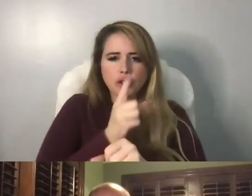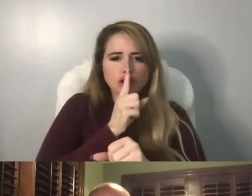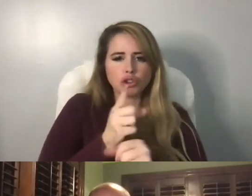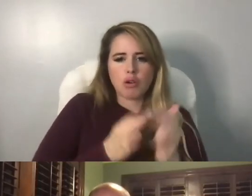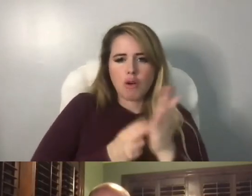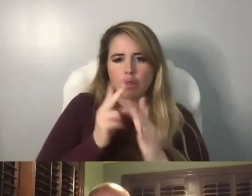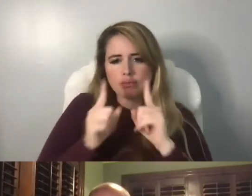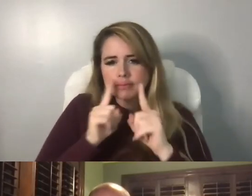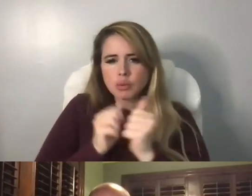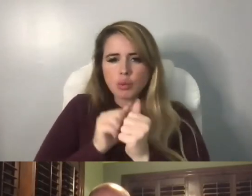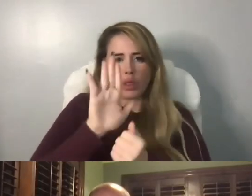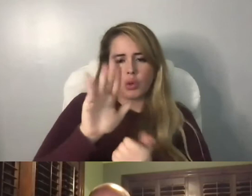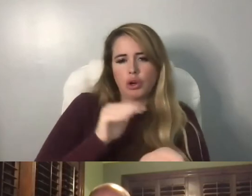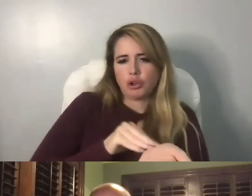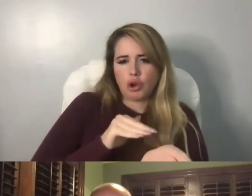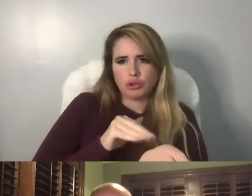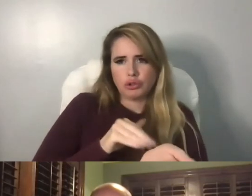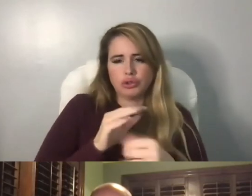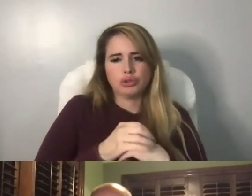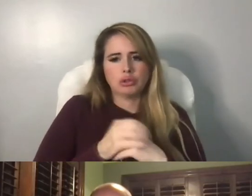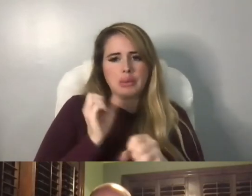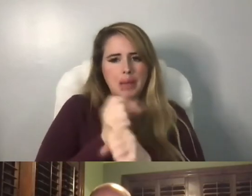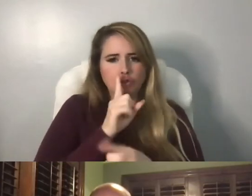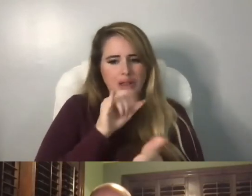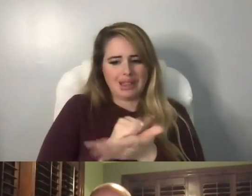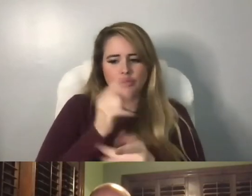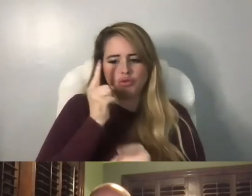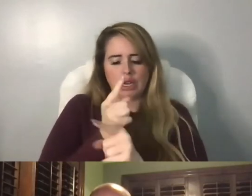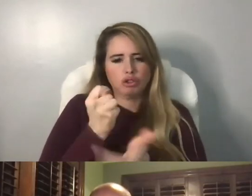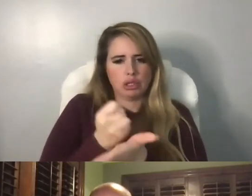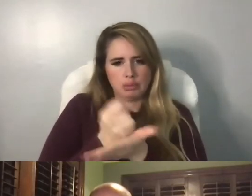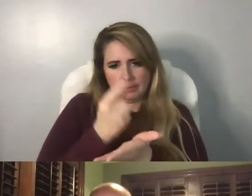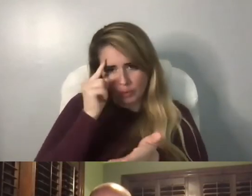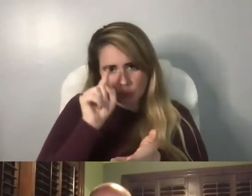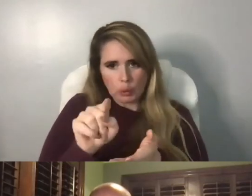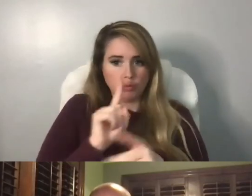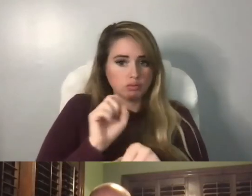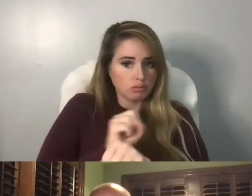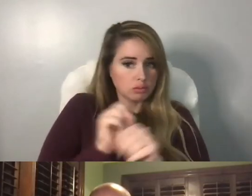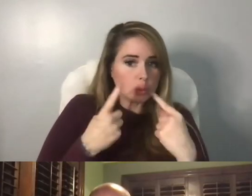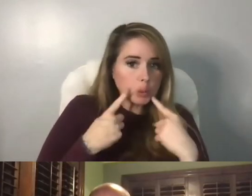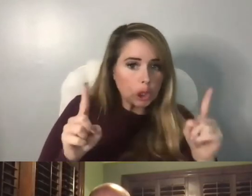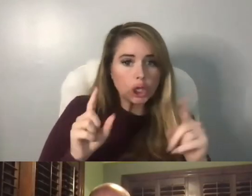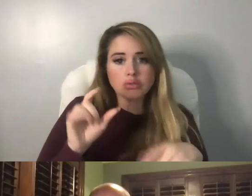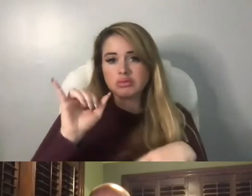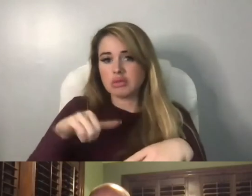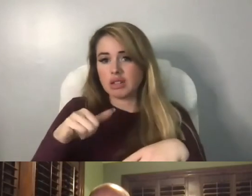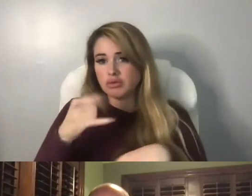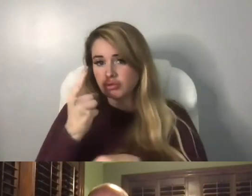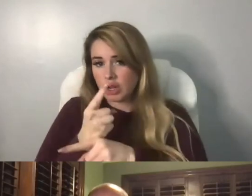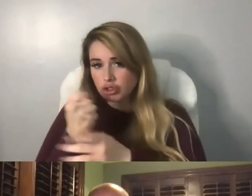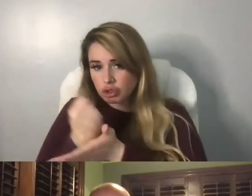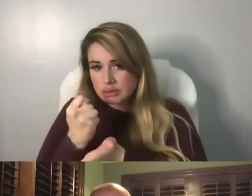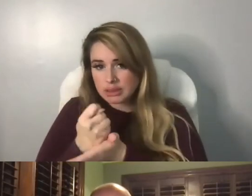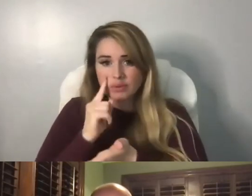conversation with your treating physician about whether this is right for you, does it work, and is it the right treatment for your